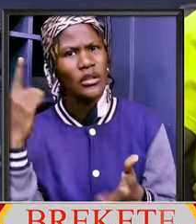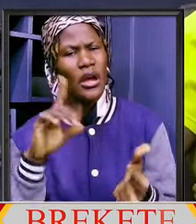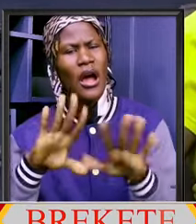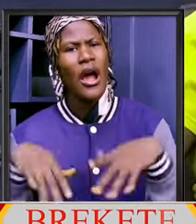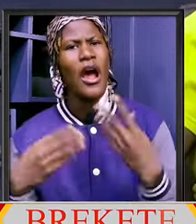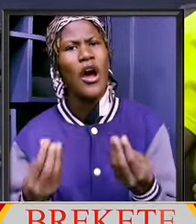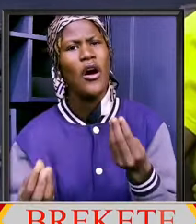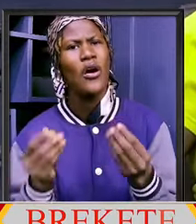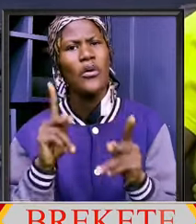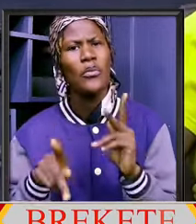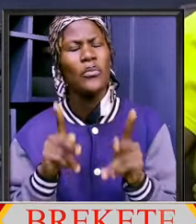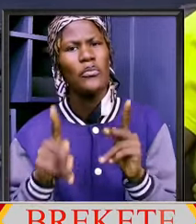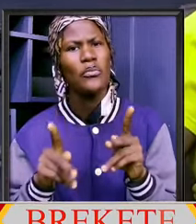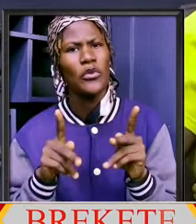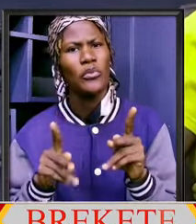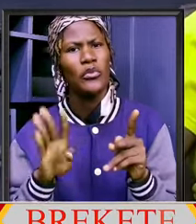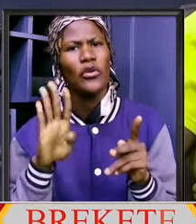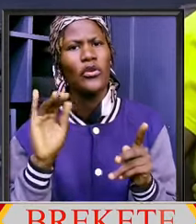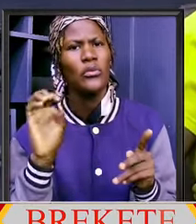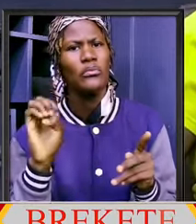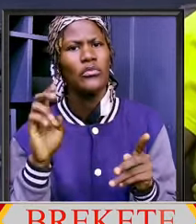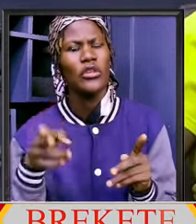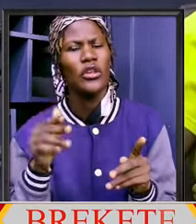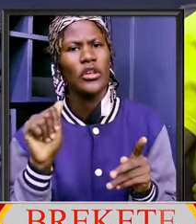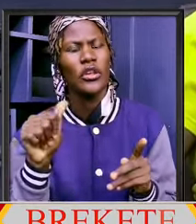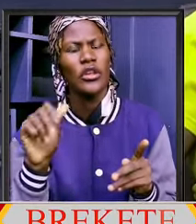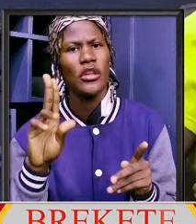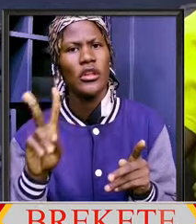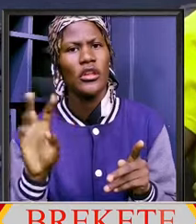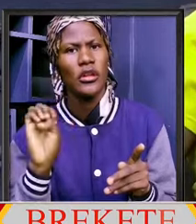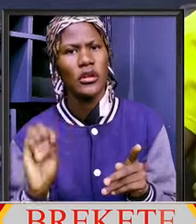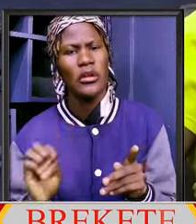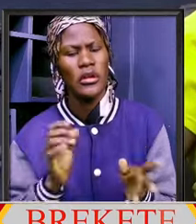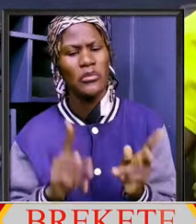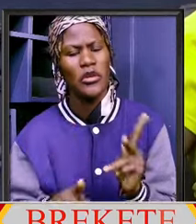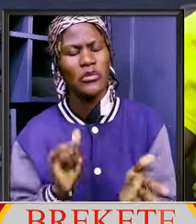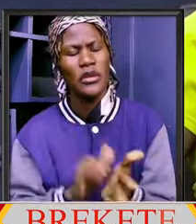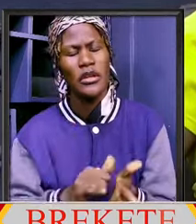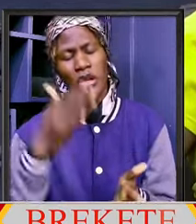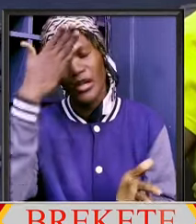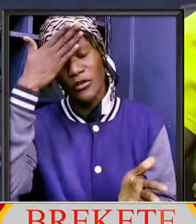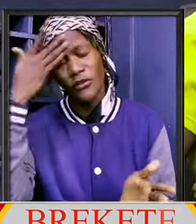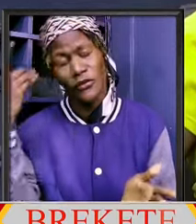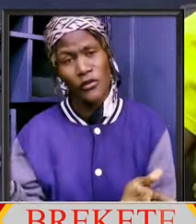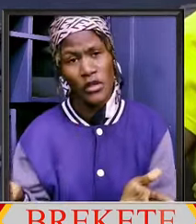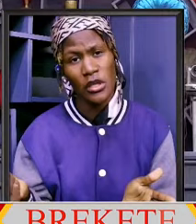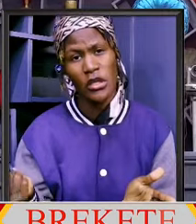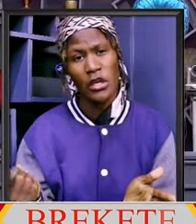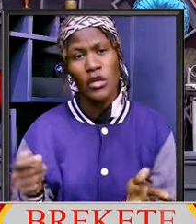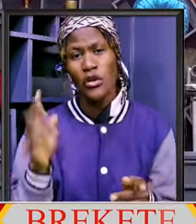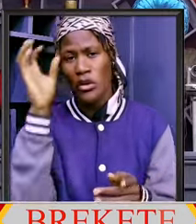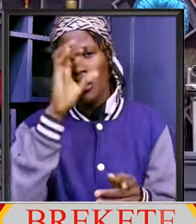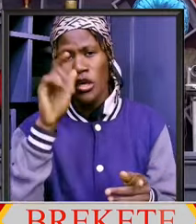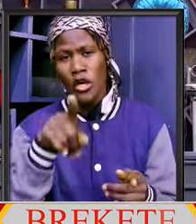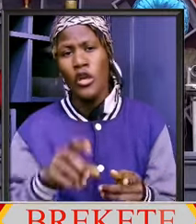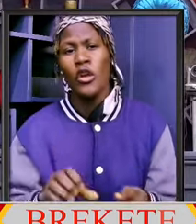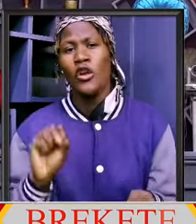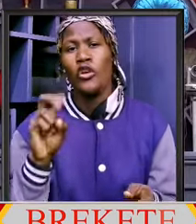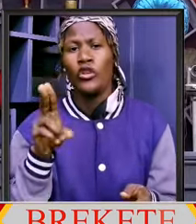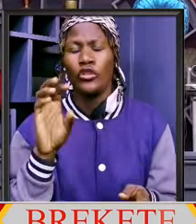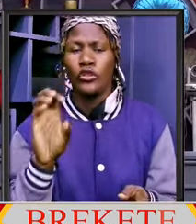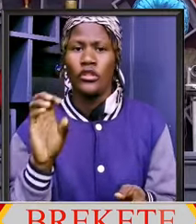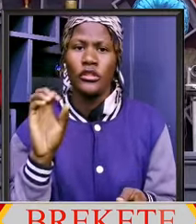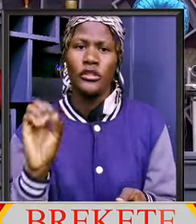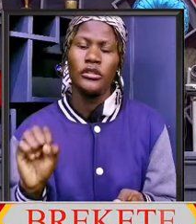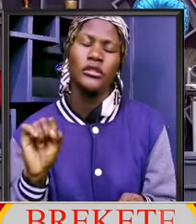Yes. Some of the people where you train, where don't succeed, where forget you, they go see you. You go succeed by the grace of God.